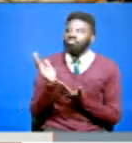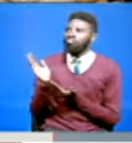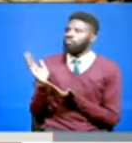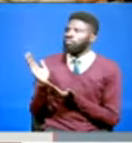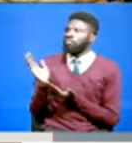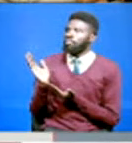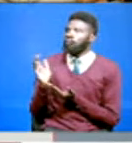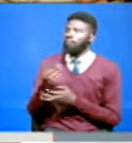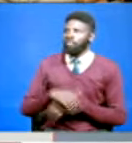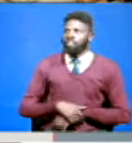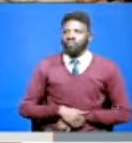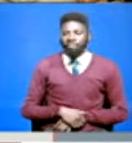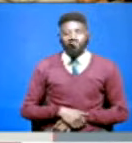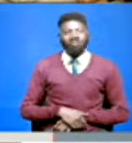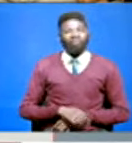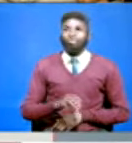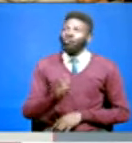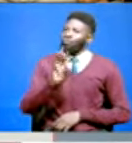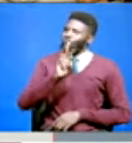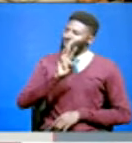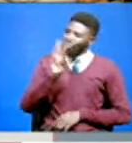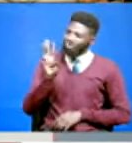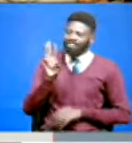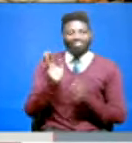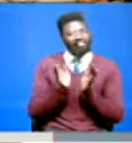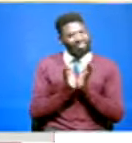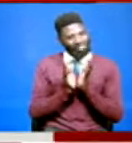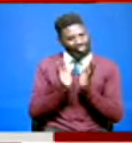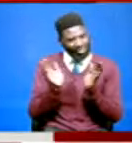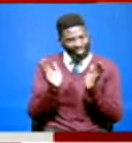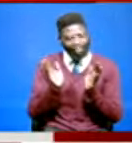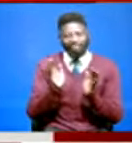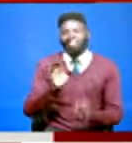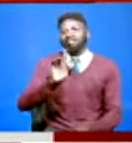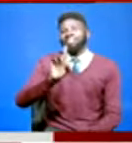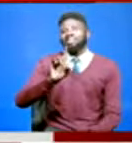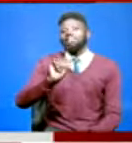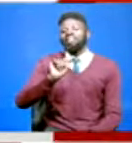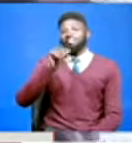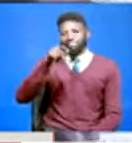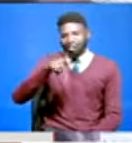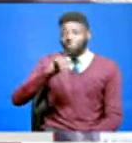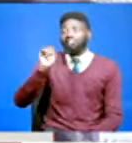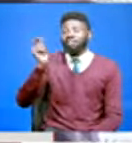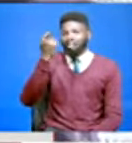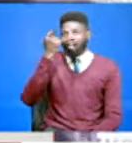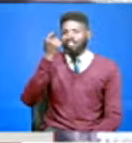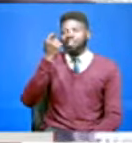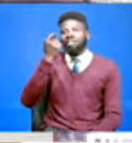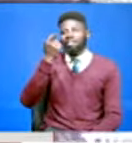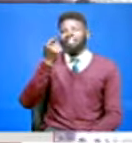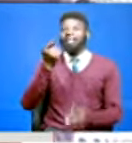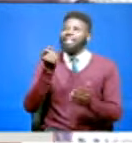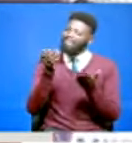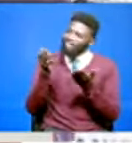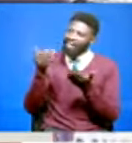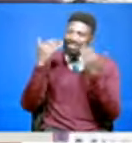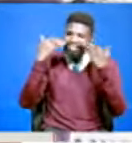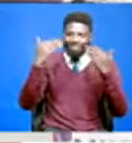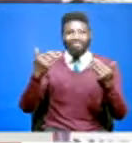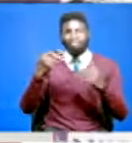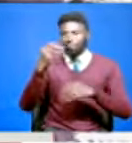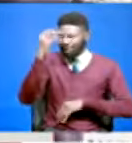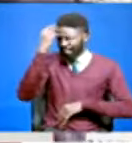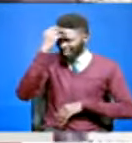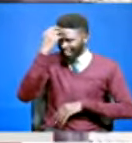Western Yacht, the Leopard Party, left a mark across the region. Kutoka Kitale